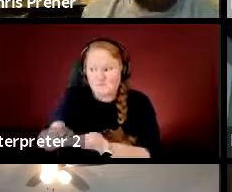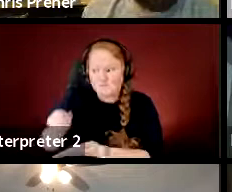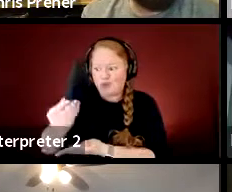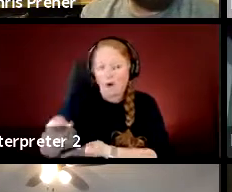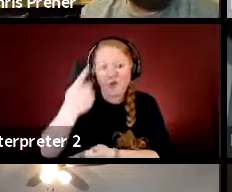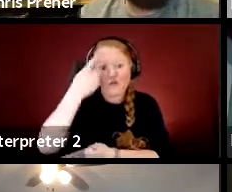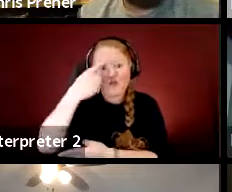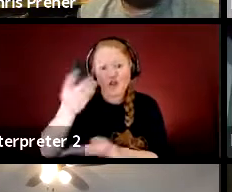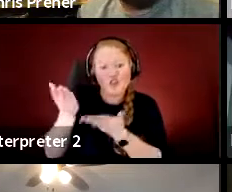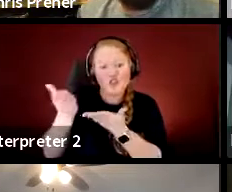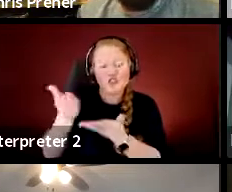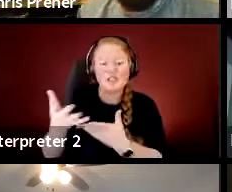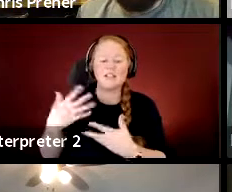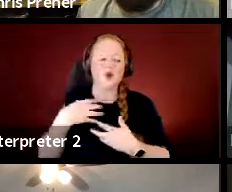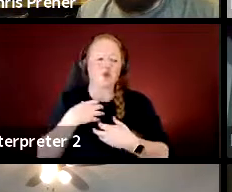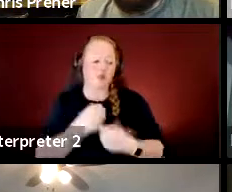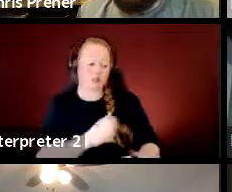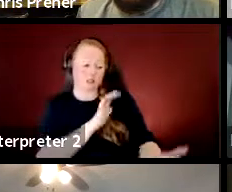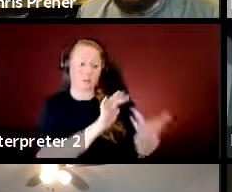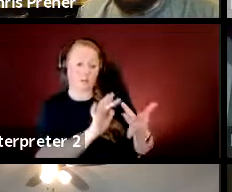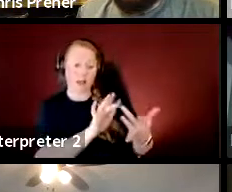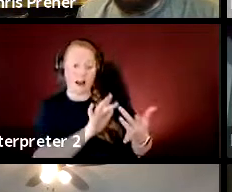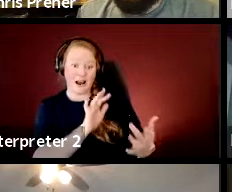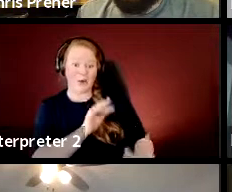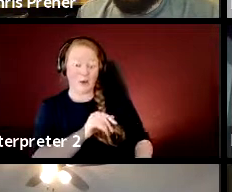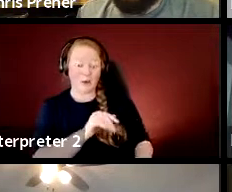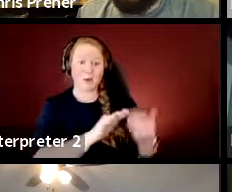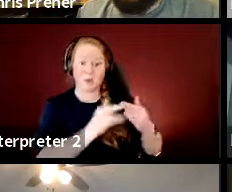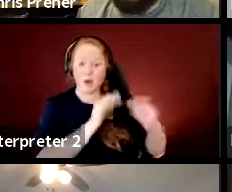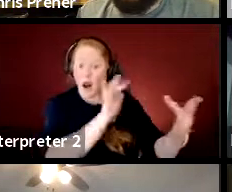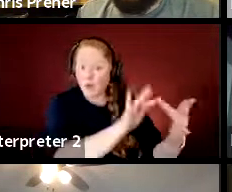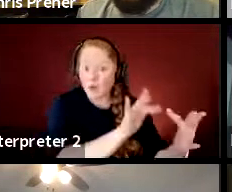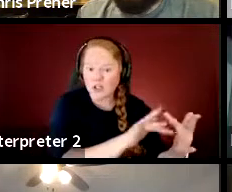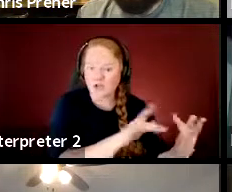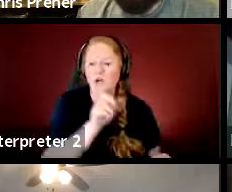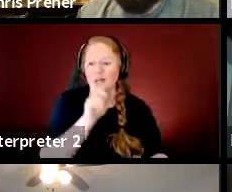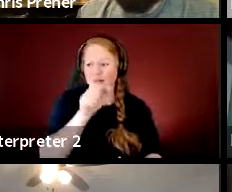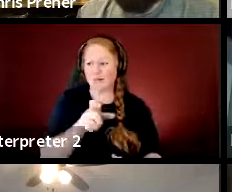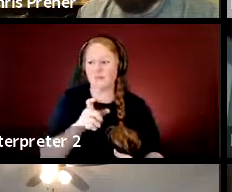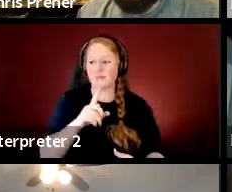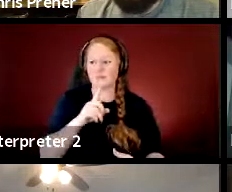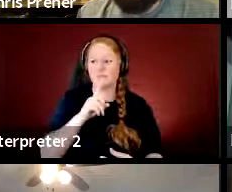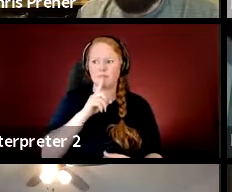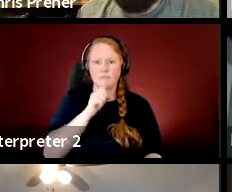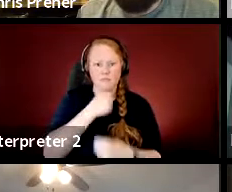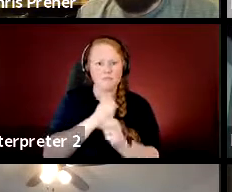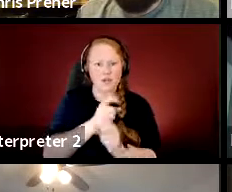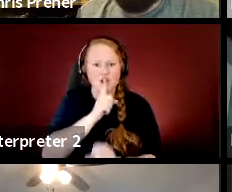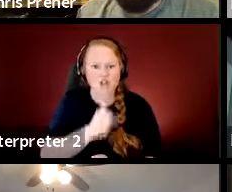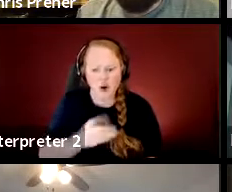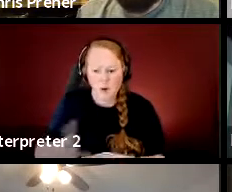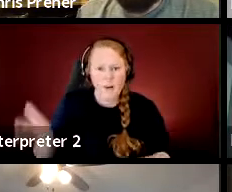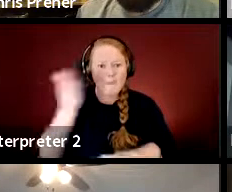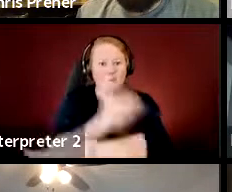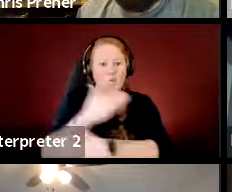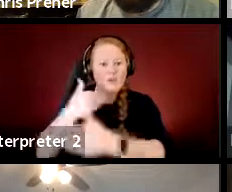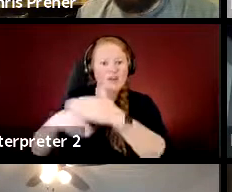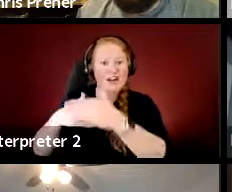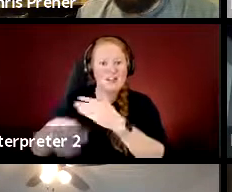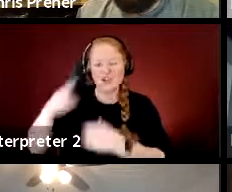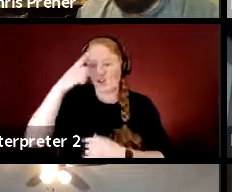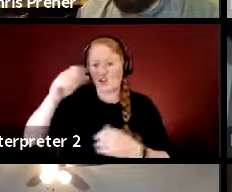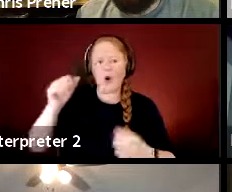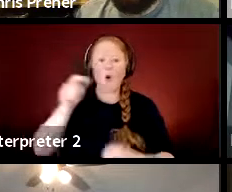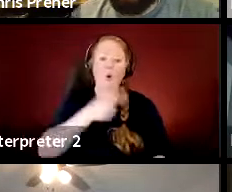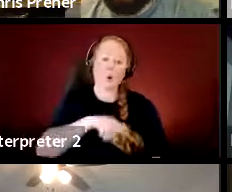as trusted, effective community outreach programs, would ensure we meet critical health needs and improve the access to quality care that all of our St. Louis community